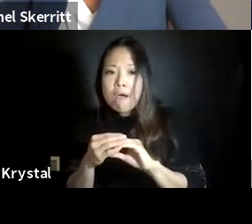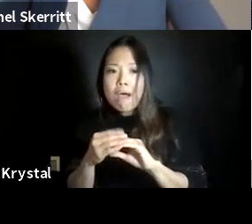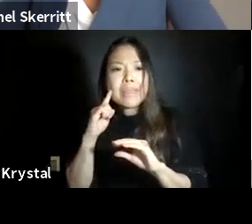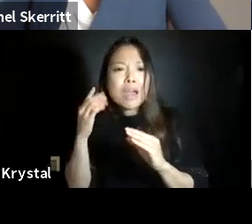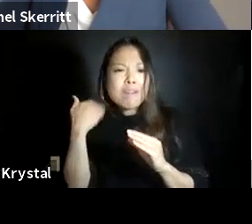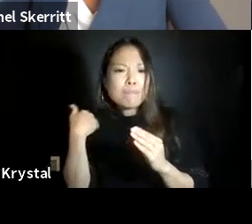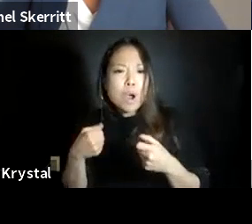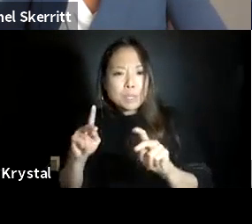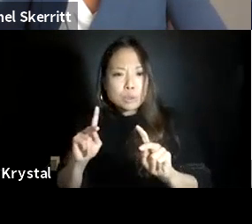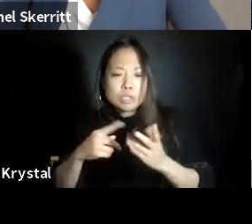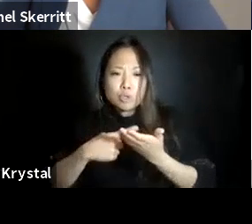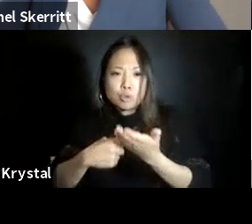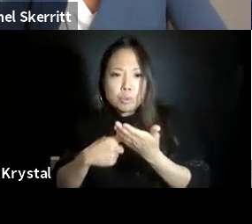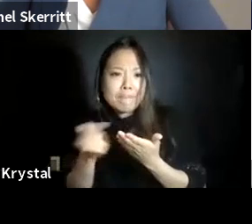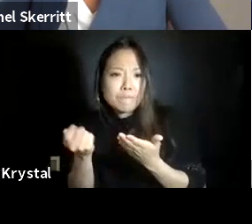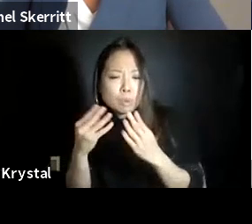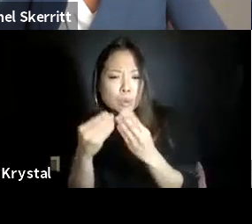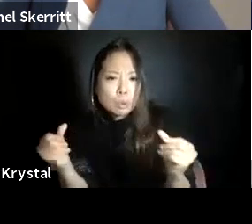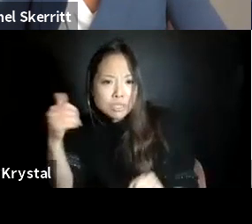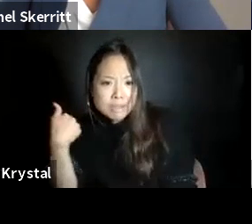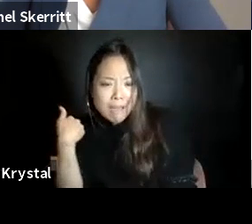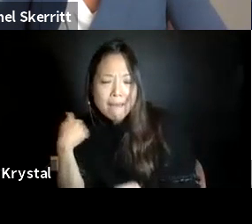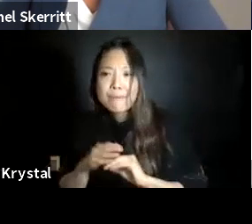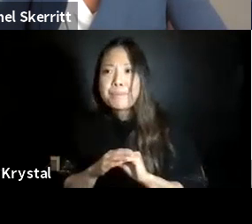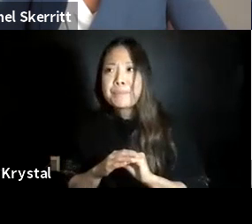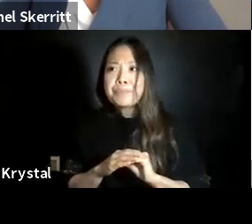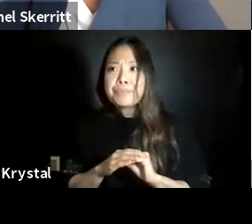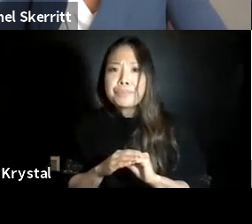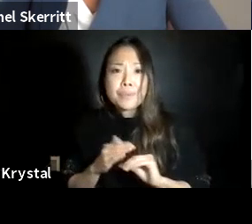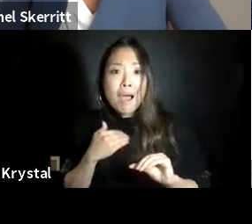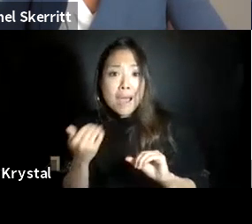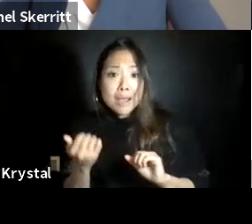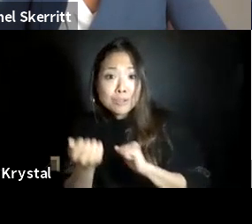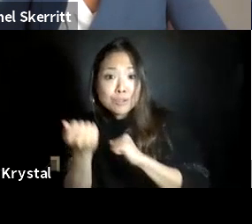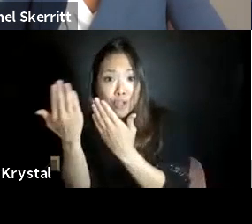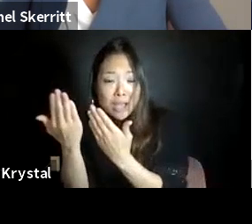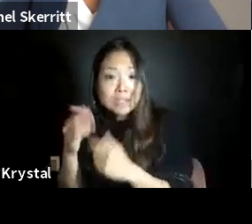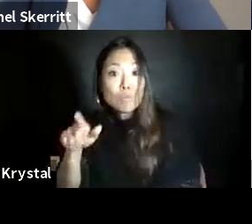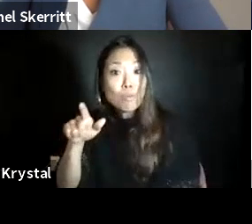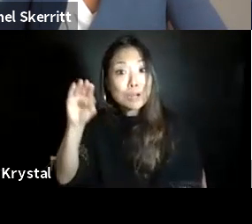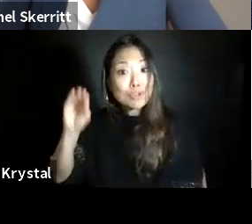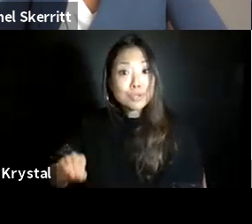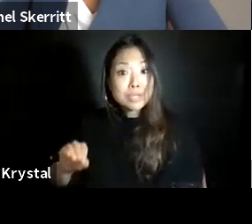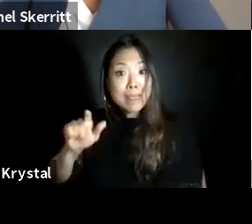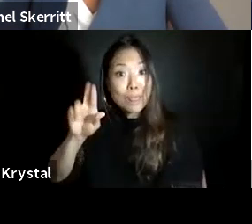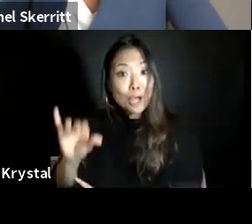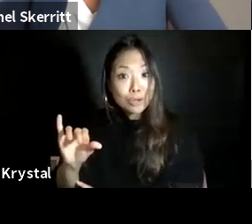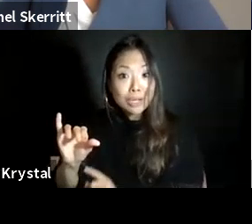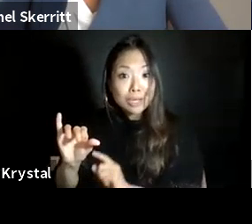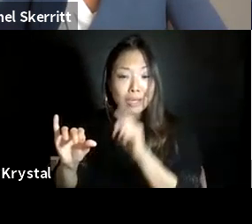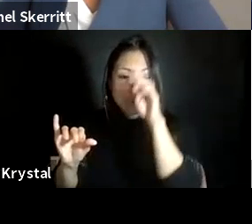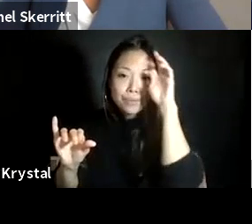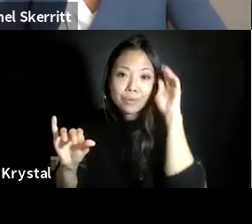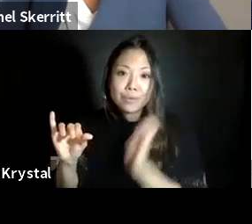But I, for one, would like to suggest that the 100% lottery for everyone who has